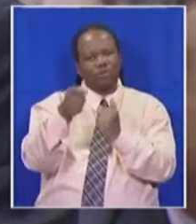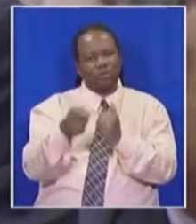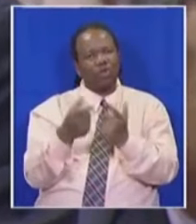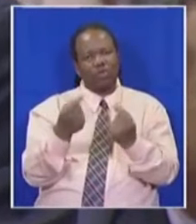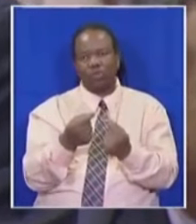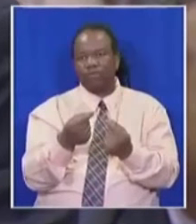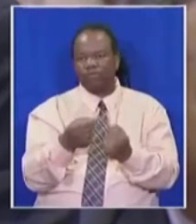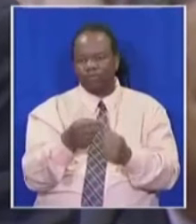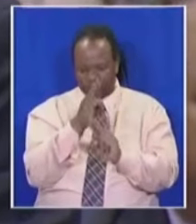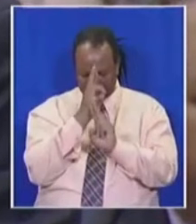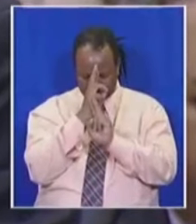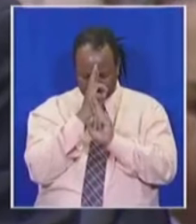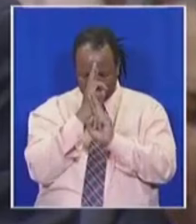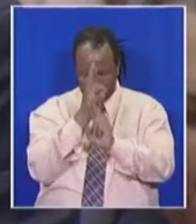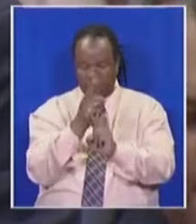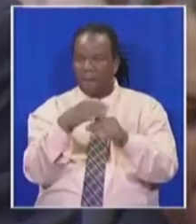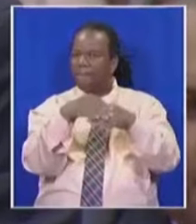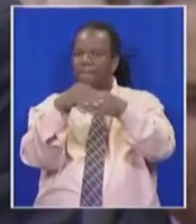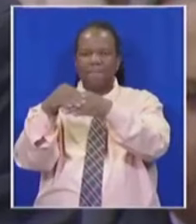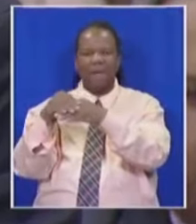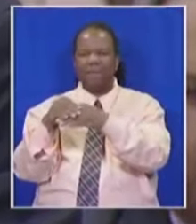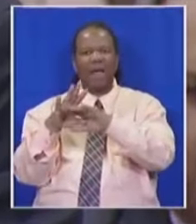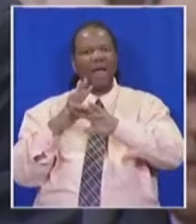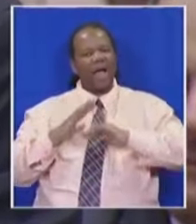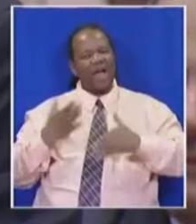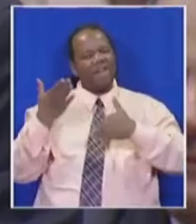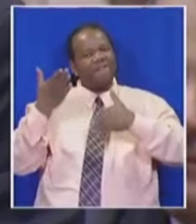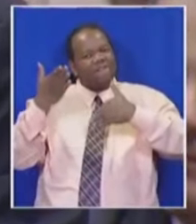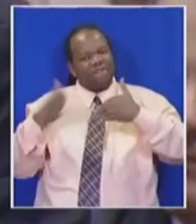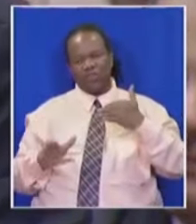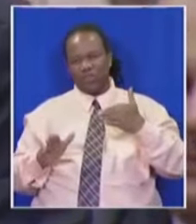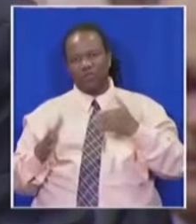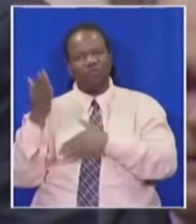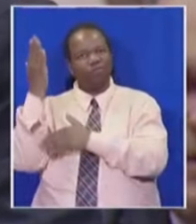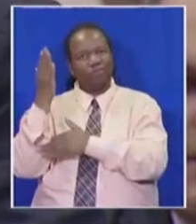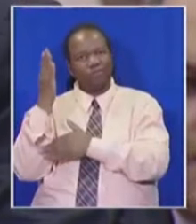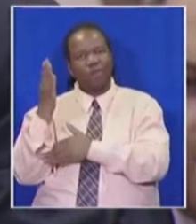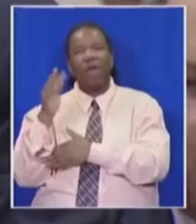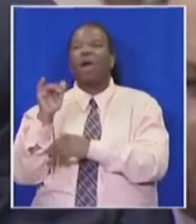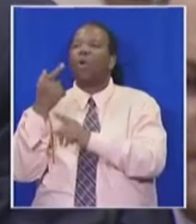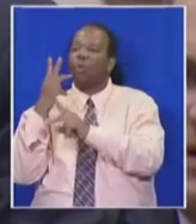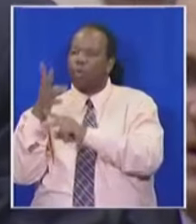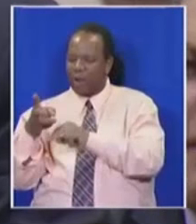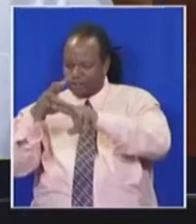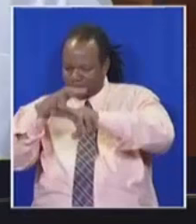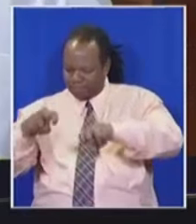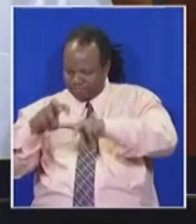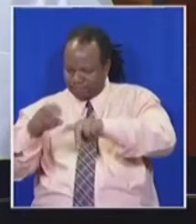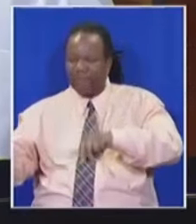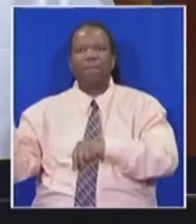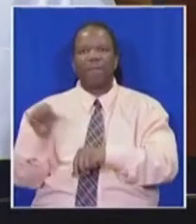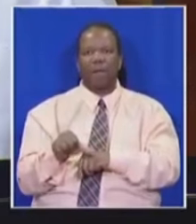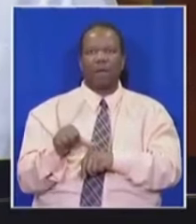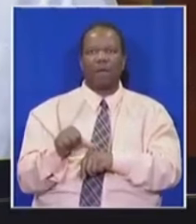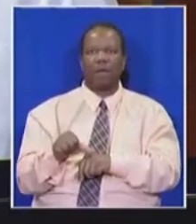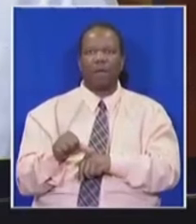Honourable Members, I have spoken on this matter. We are going to come back to it because I've requested that this matter be attended to by the rules.